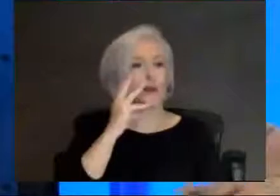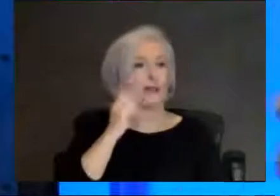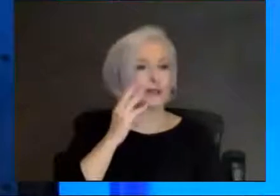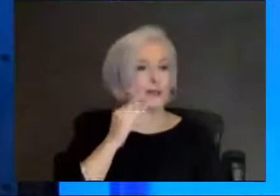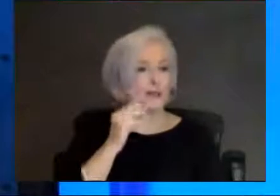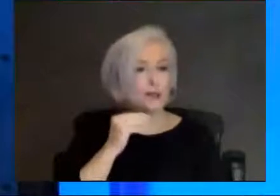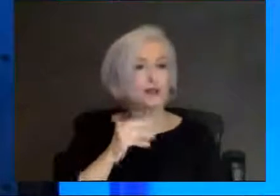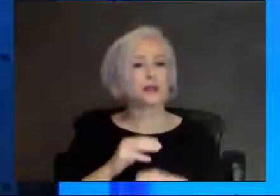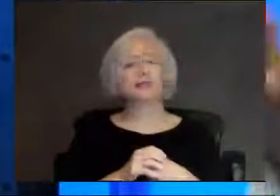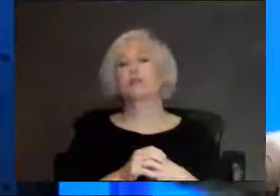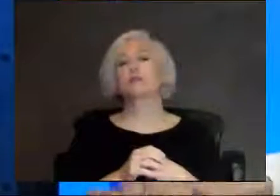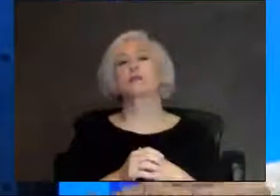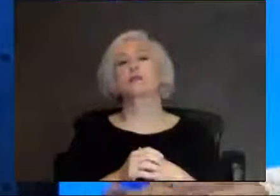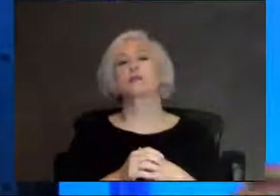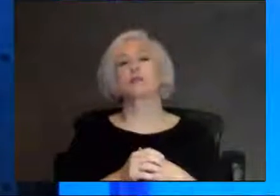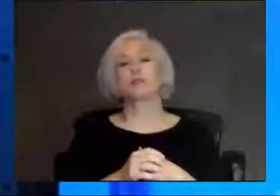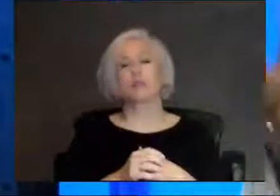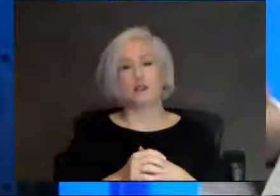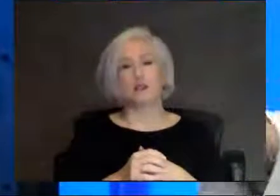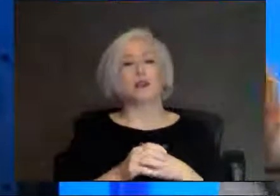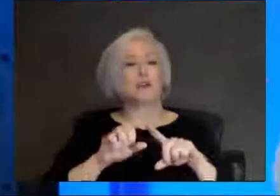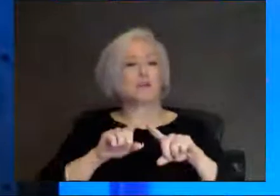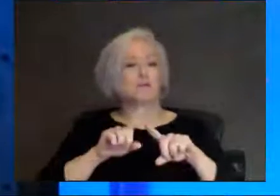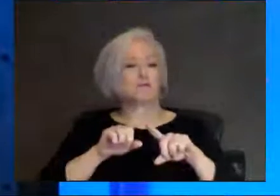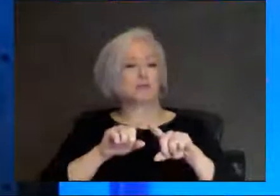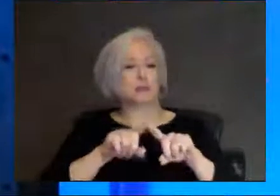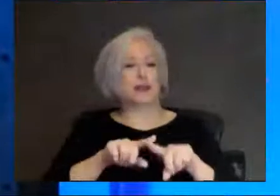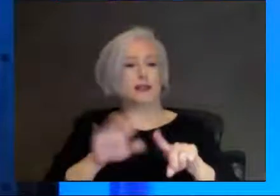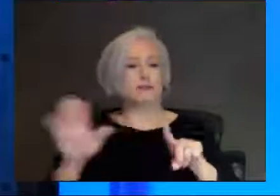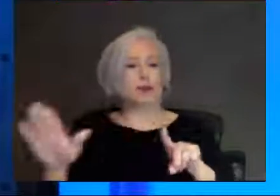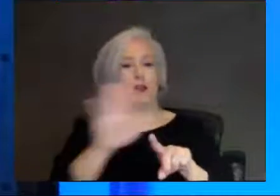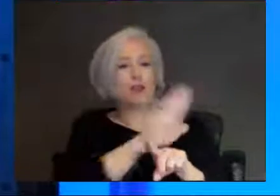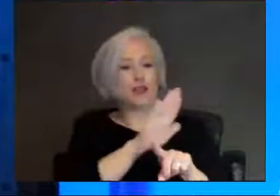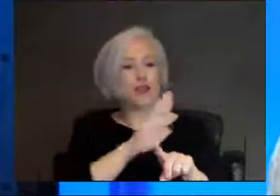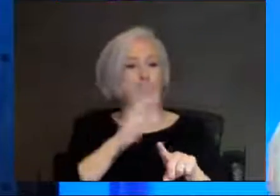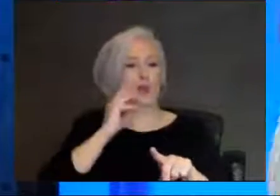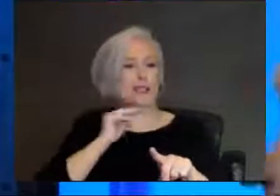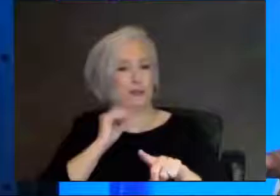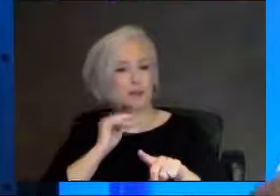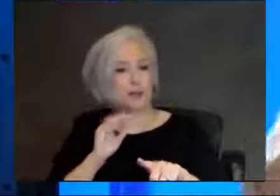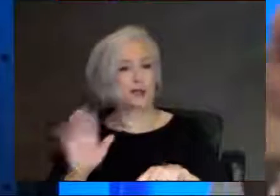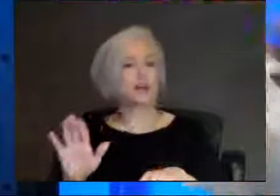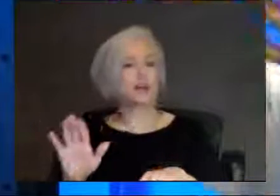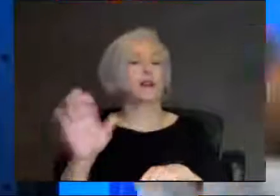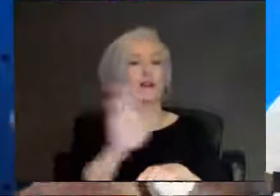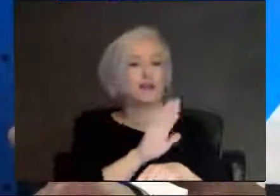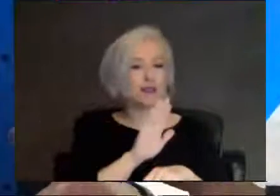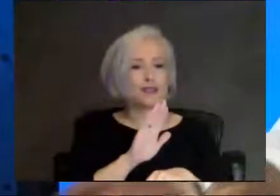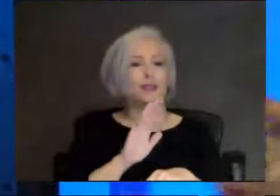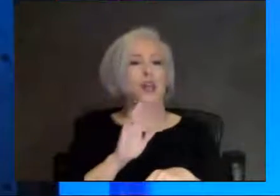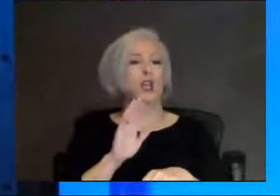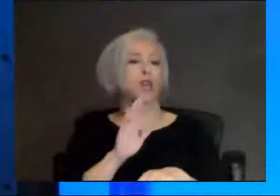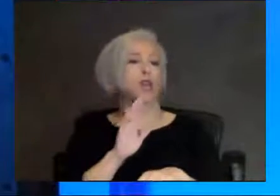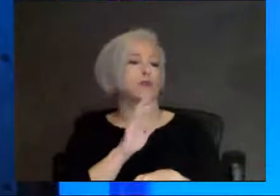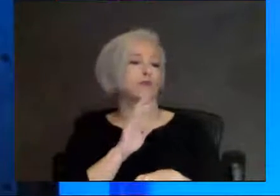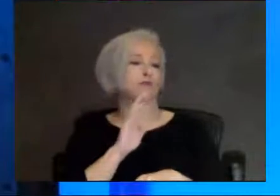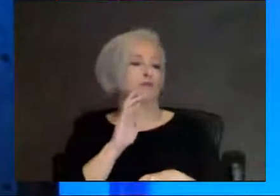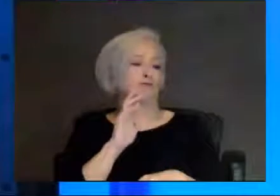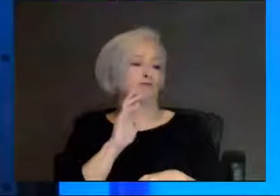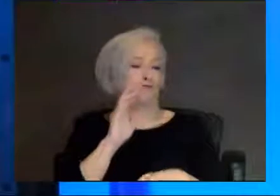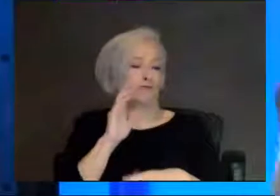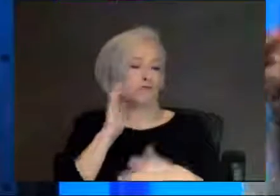on their experience or their symptoms, we can actually formulate our hypothesis and do work which is directly applicable